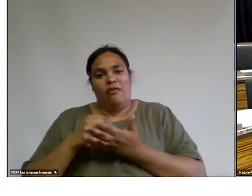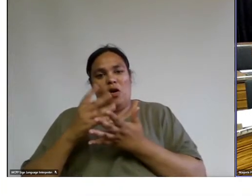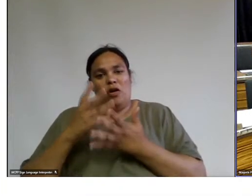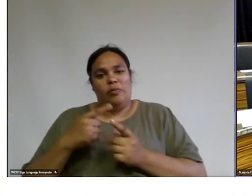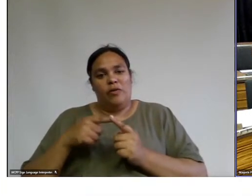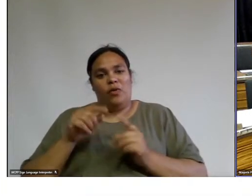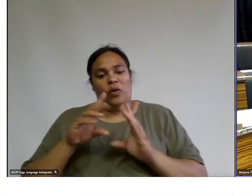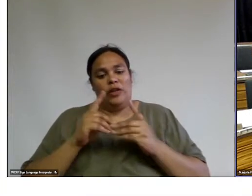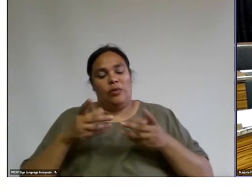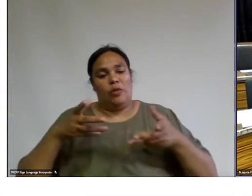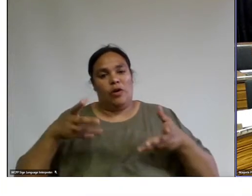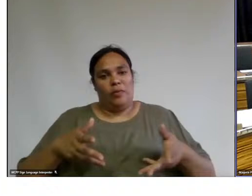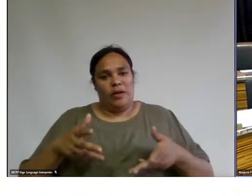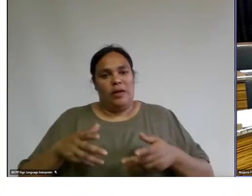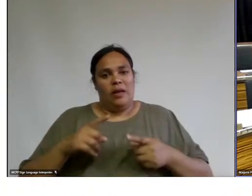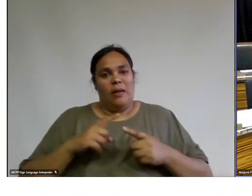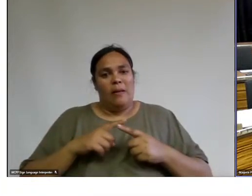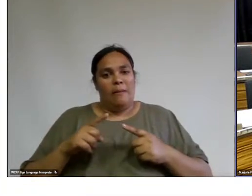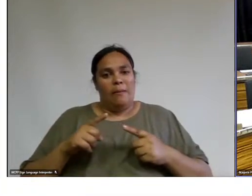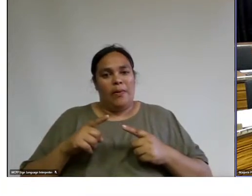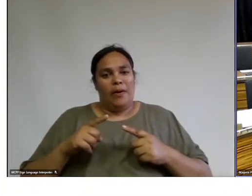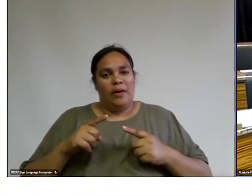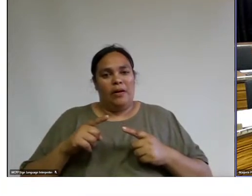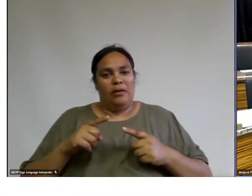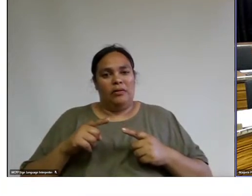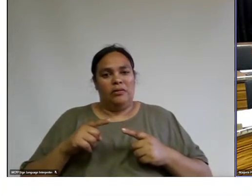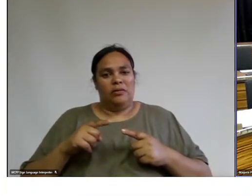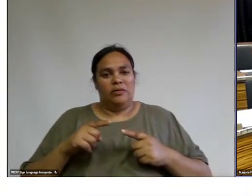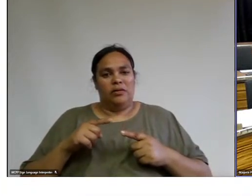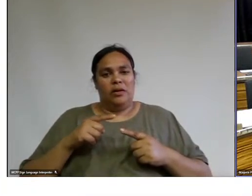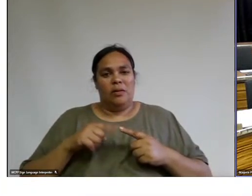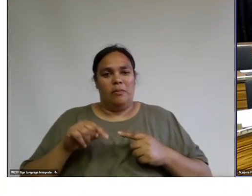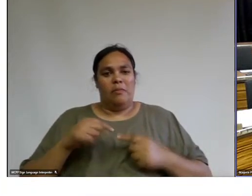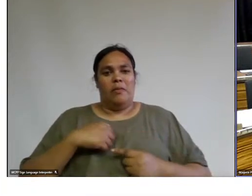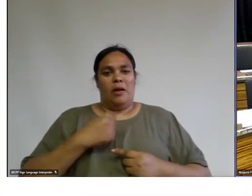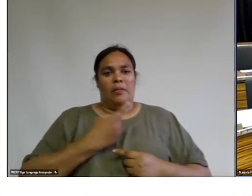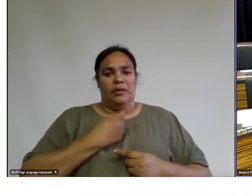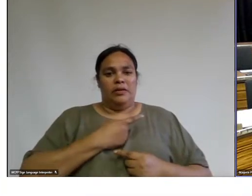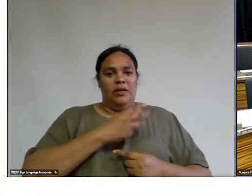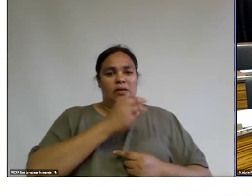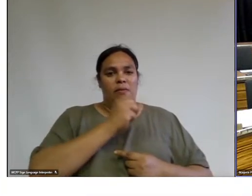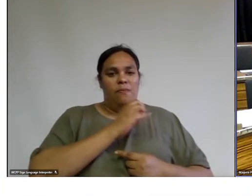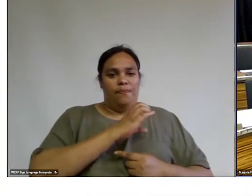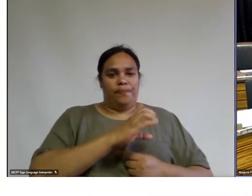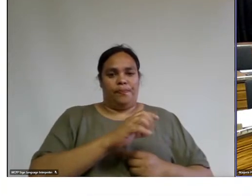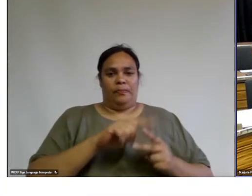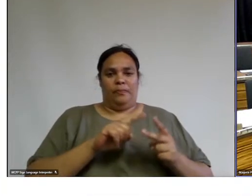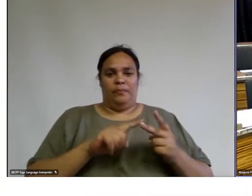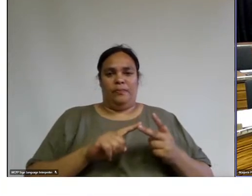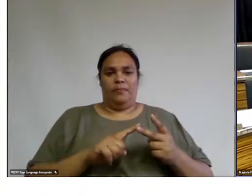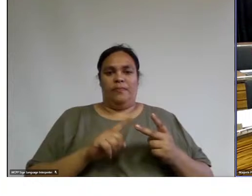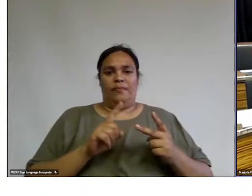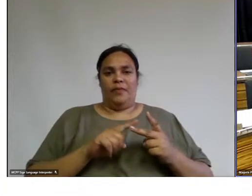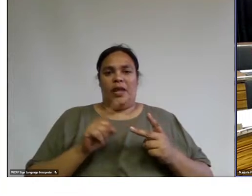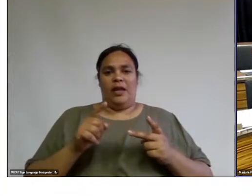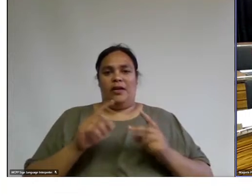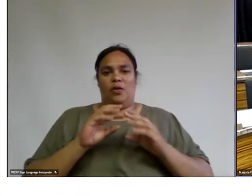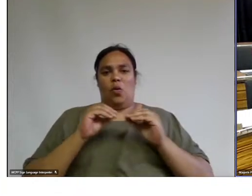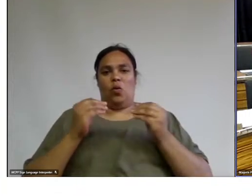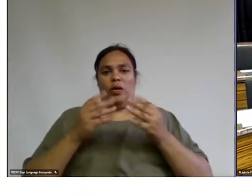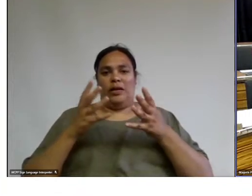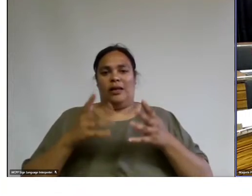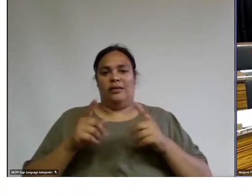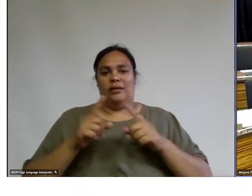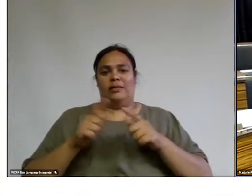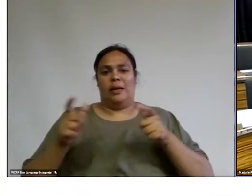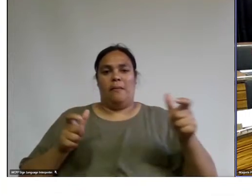this department. That orientation is certainly being driven by myself, by the MEC, by the CFO and others, your management